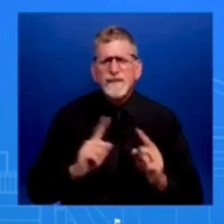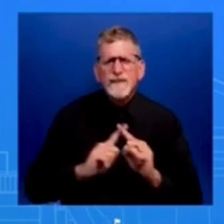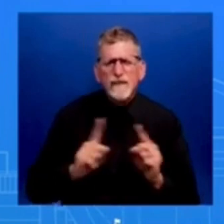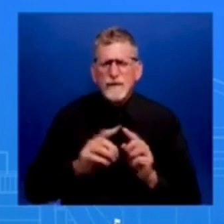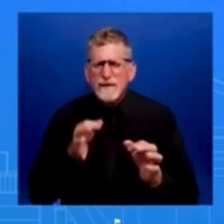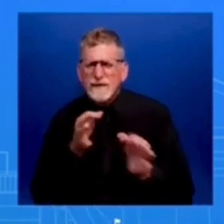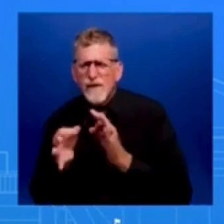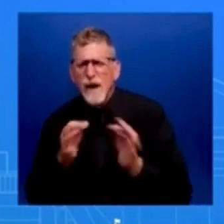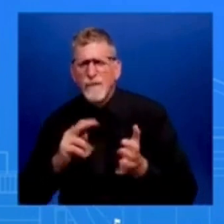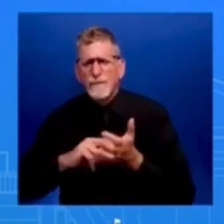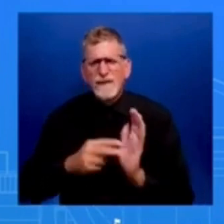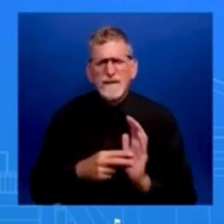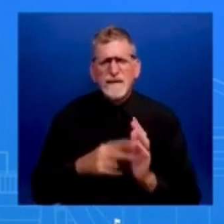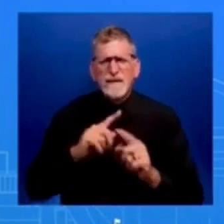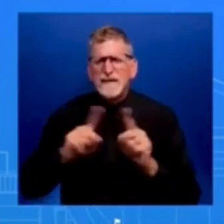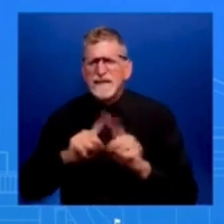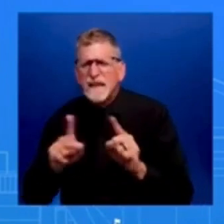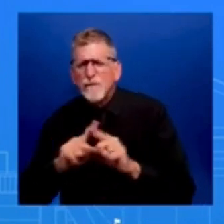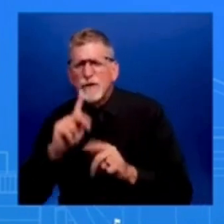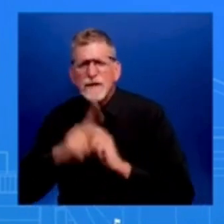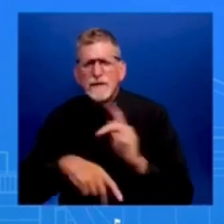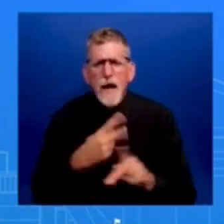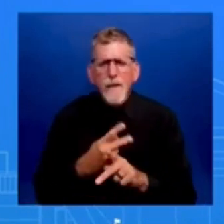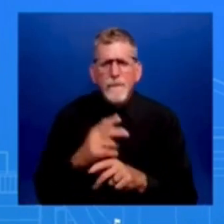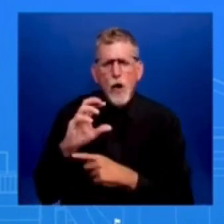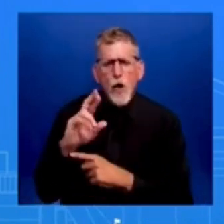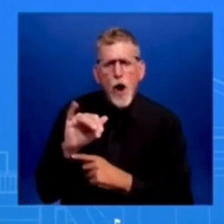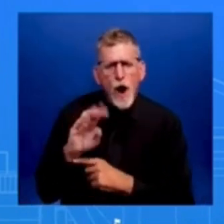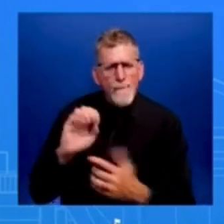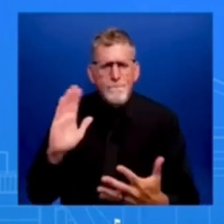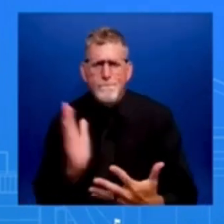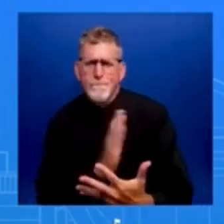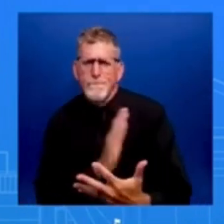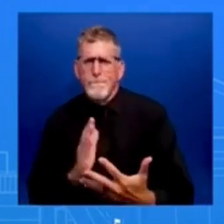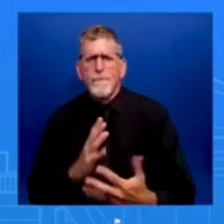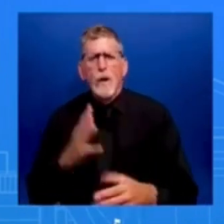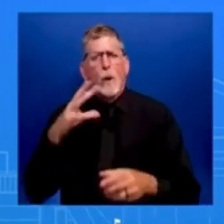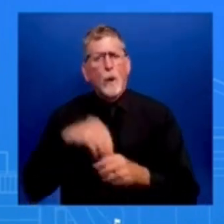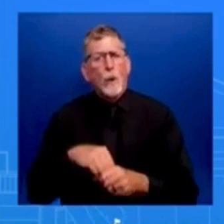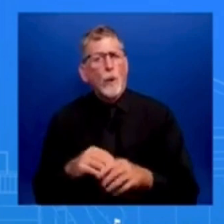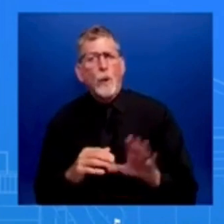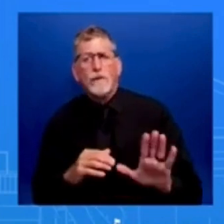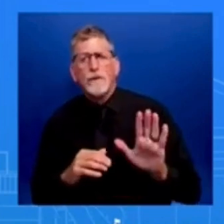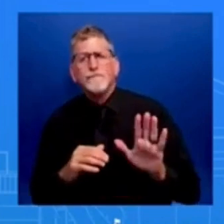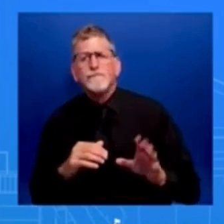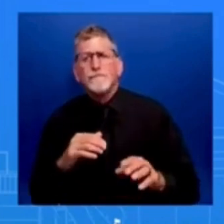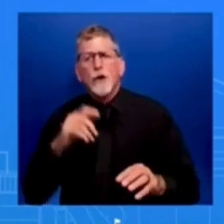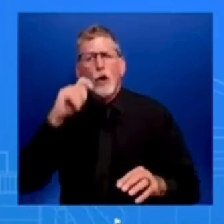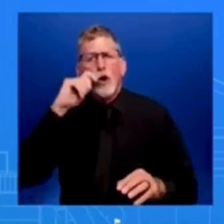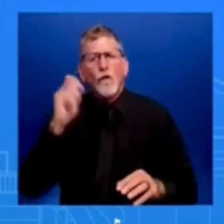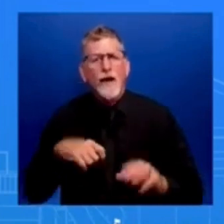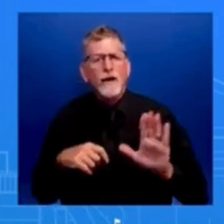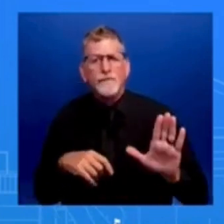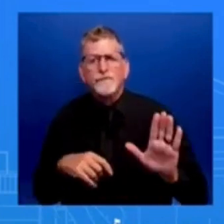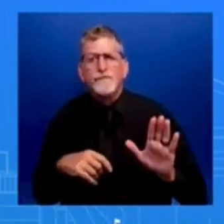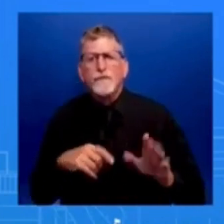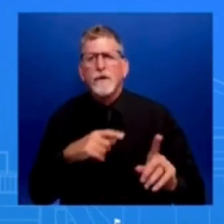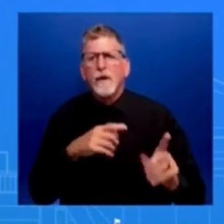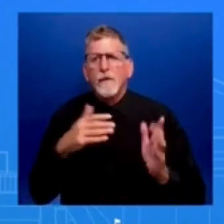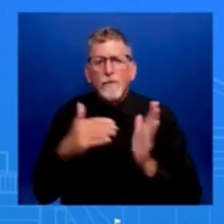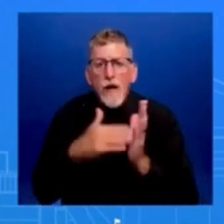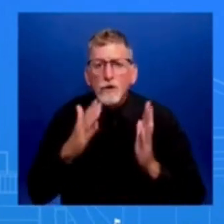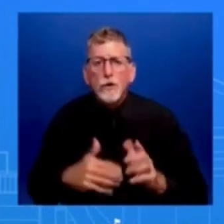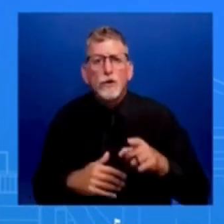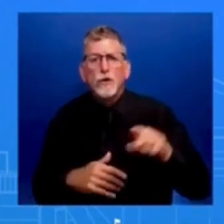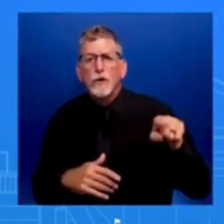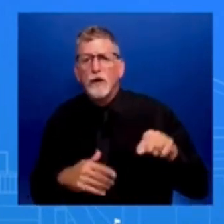those responsible, including through the Office of Ukraine Prosecutor General, the Joint Investigative Team through Eurojust